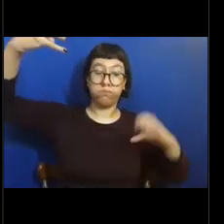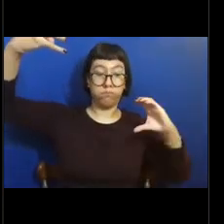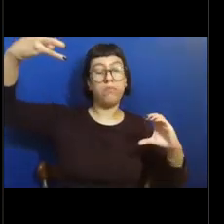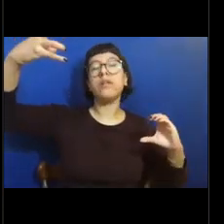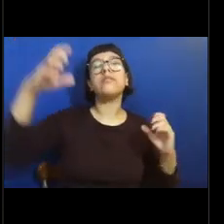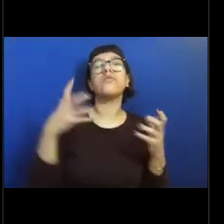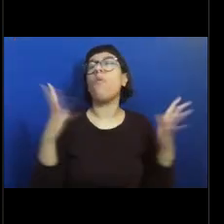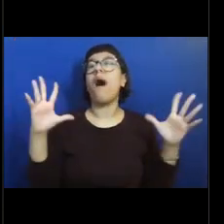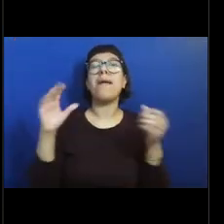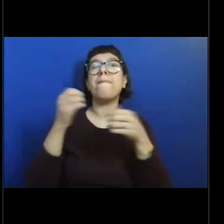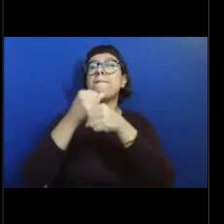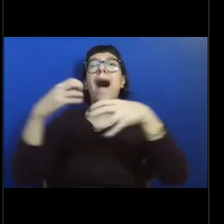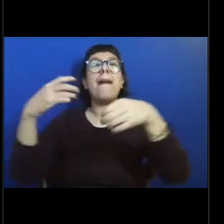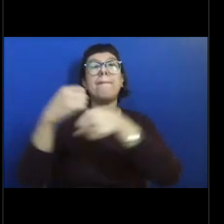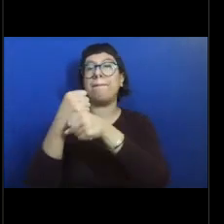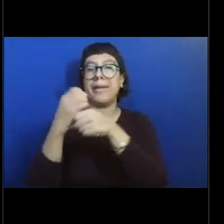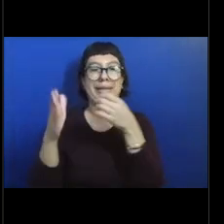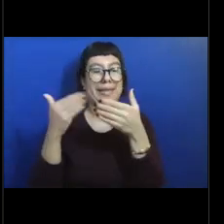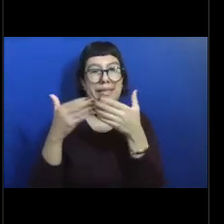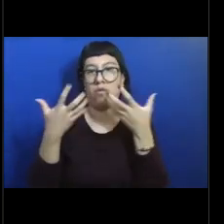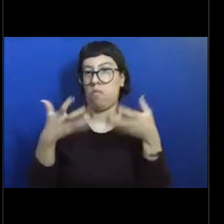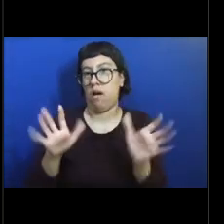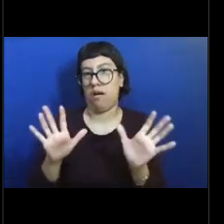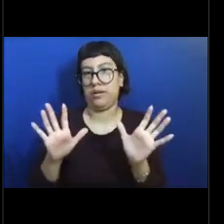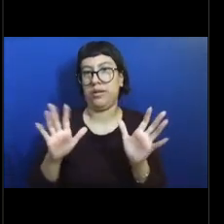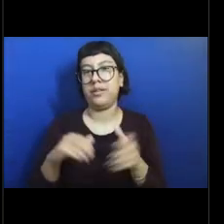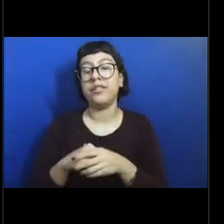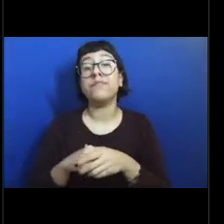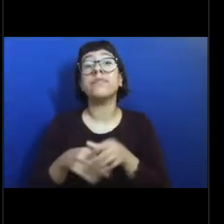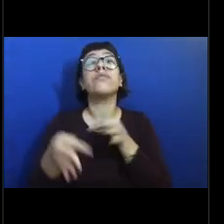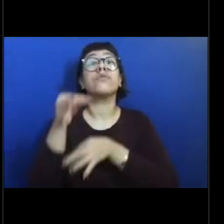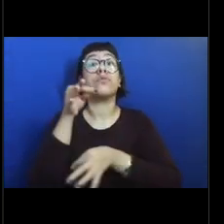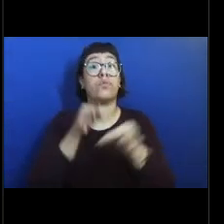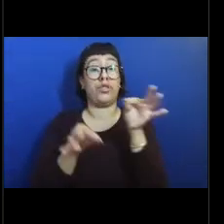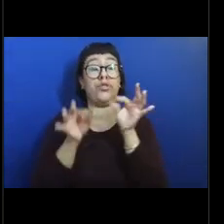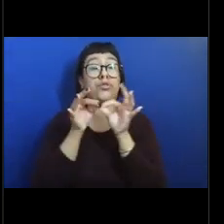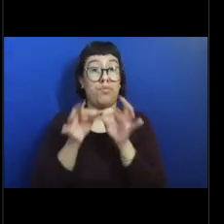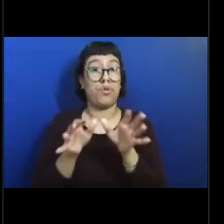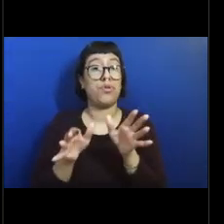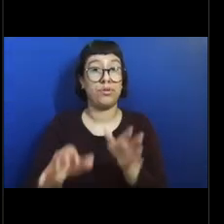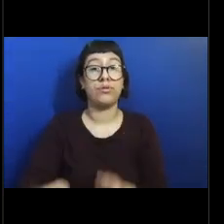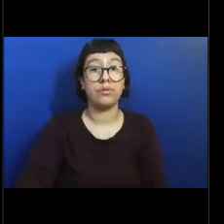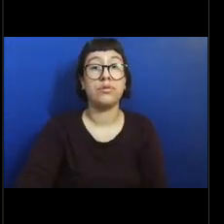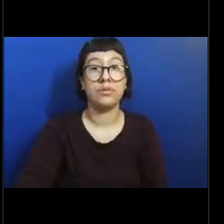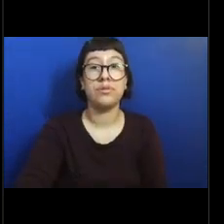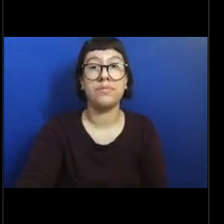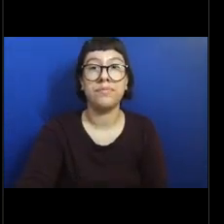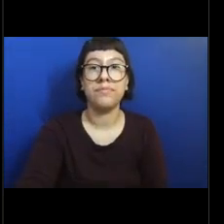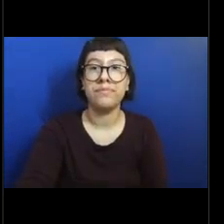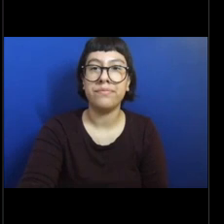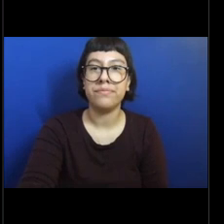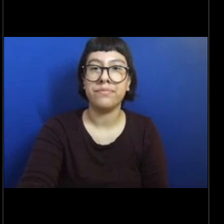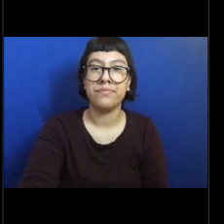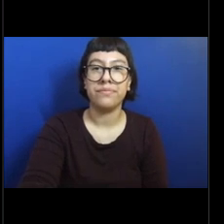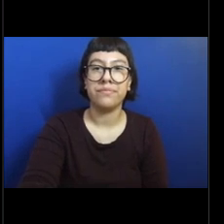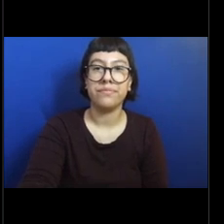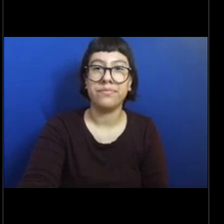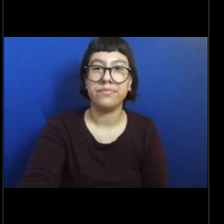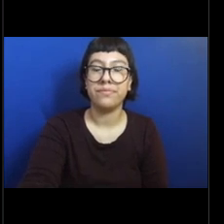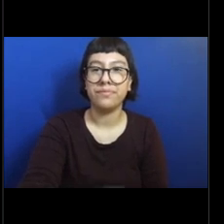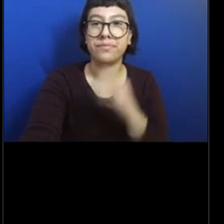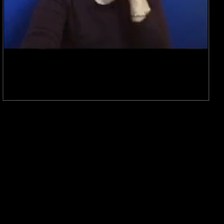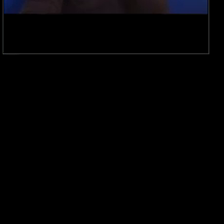Great. This is Nicole again from the chat box. Jessica would like to know, and I heard this, but I'm not sure if anybody caught it.